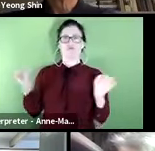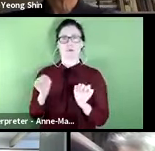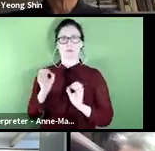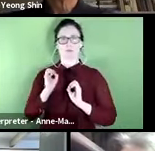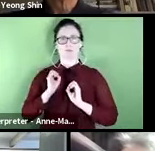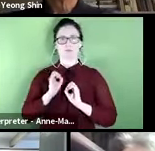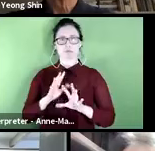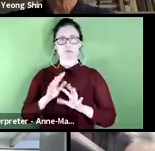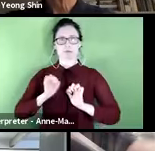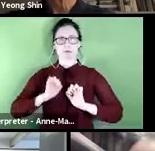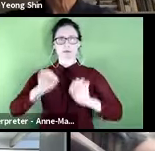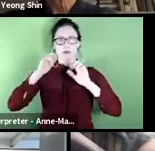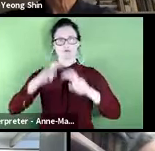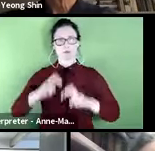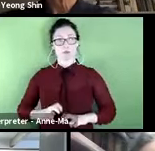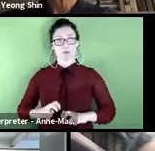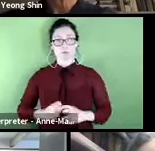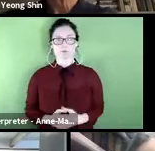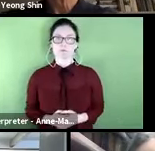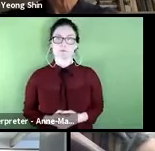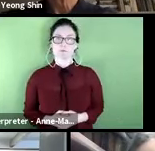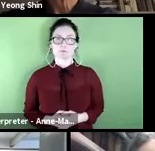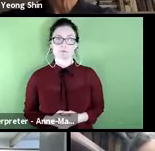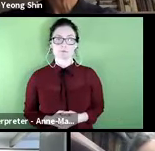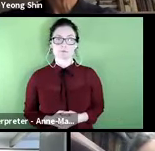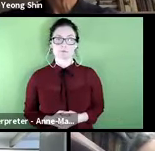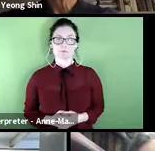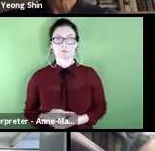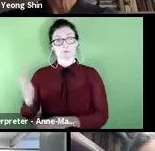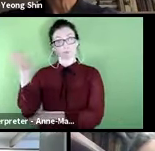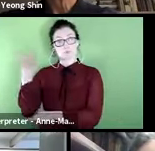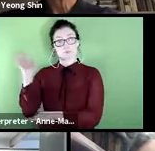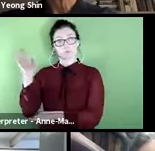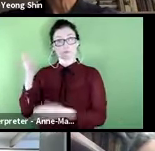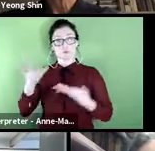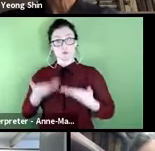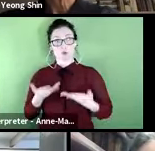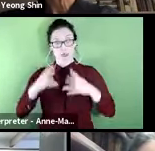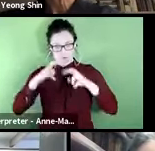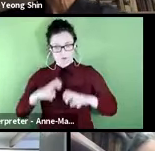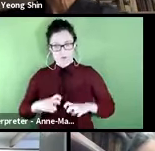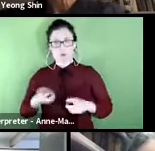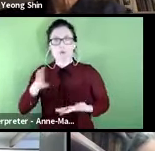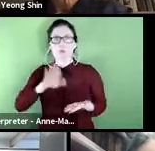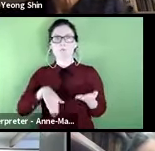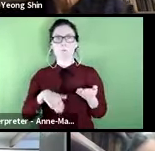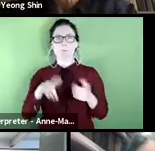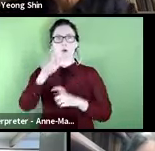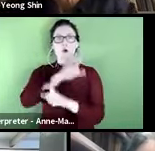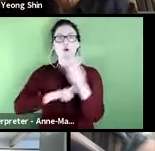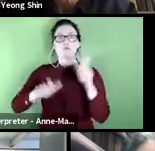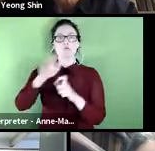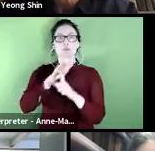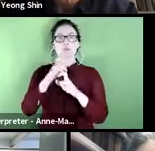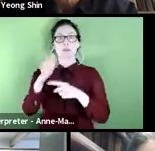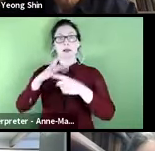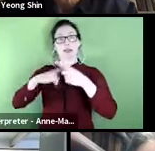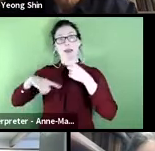their arguments. I should say that the papers today have all arisen from a conference which was held